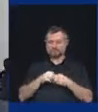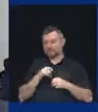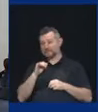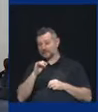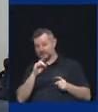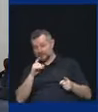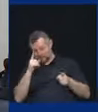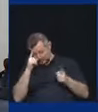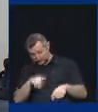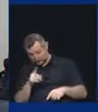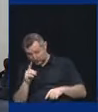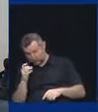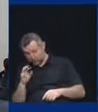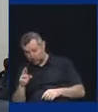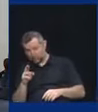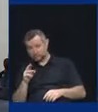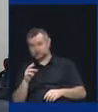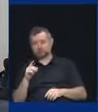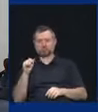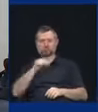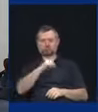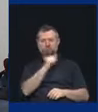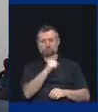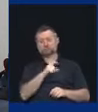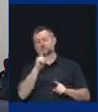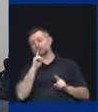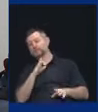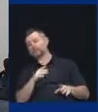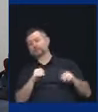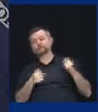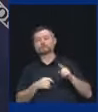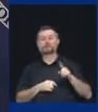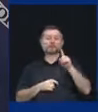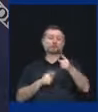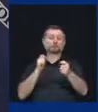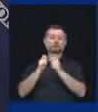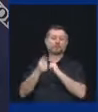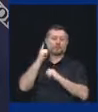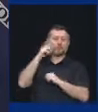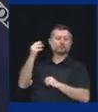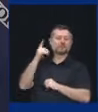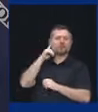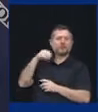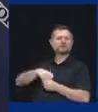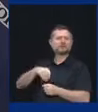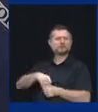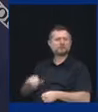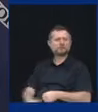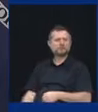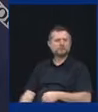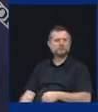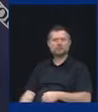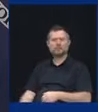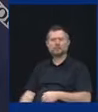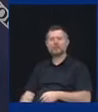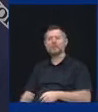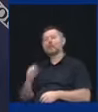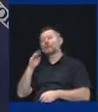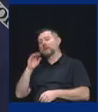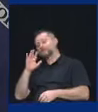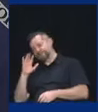Why not modify for the inside? They make a good case on